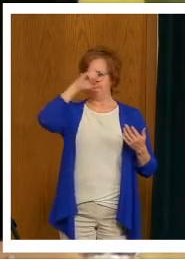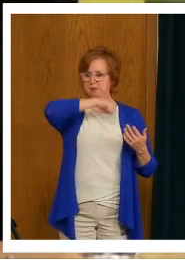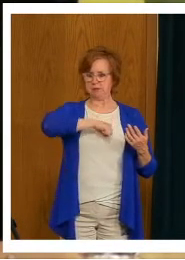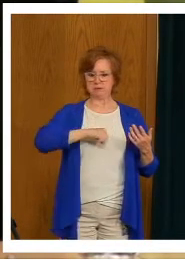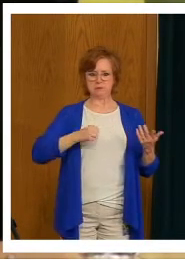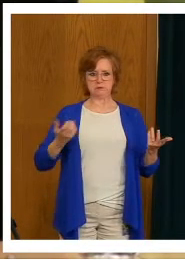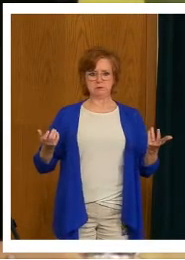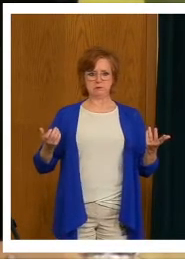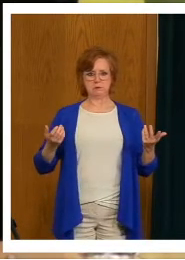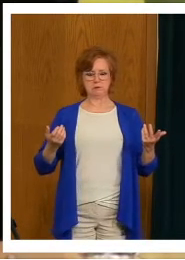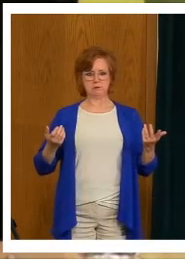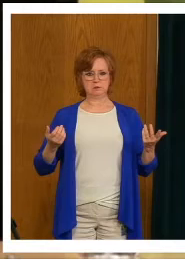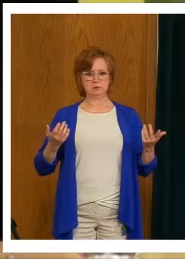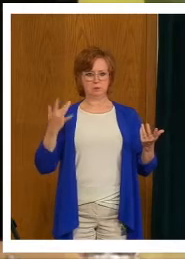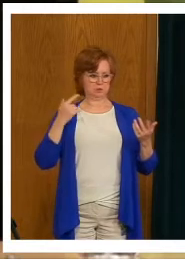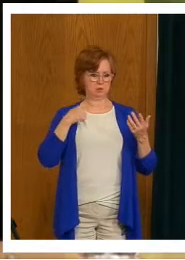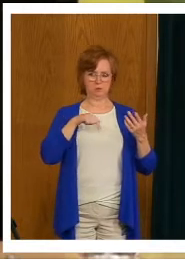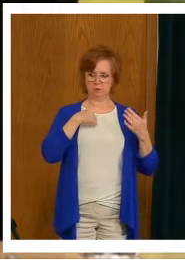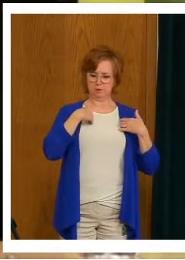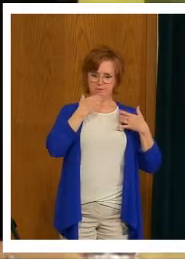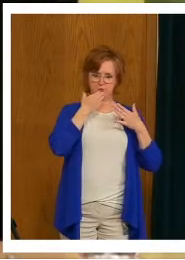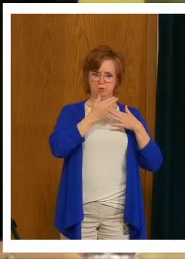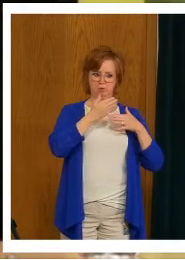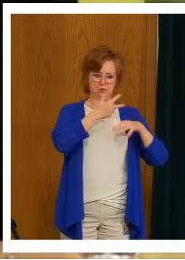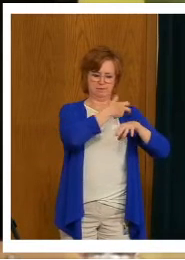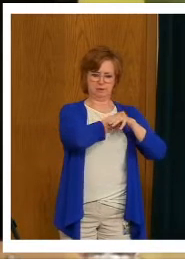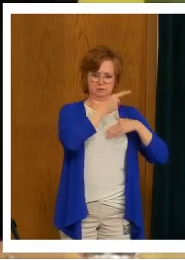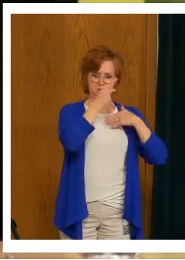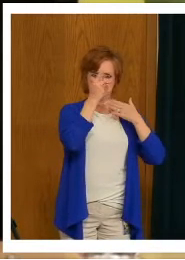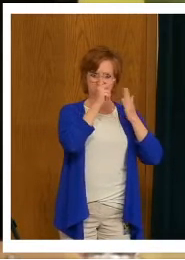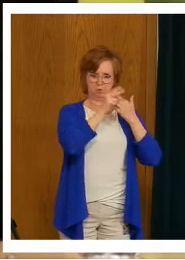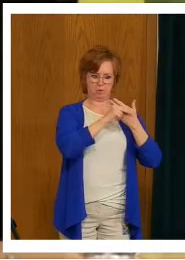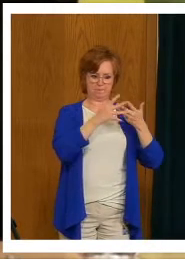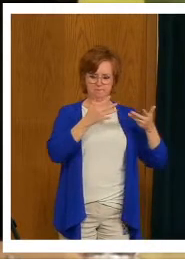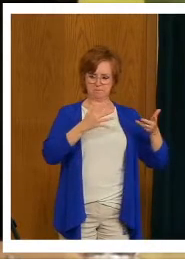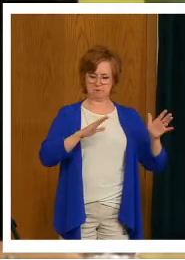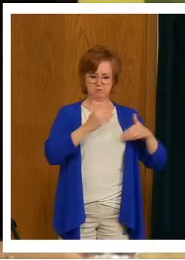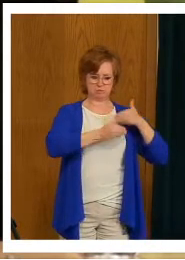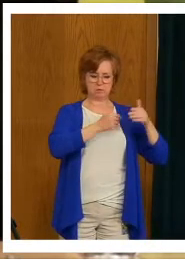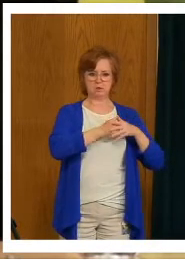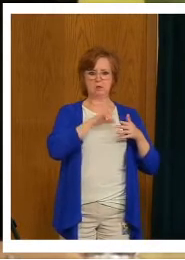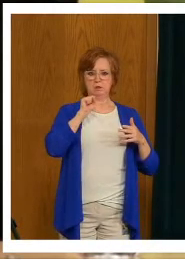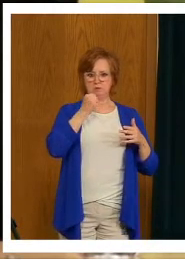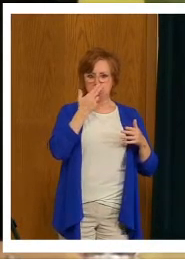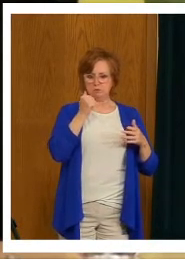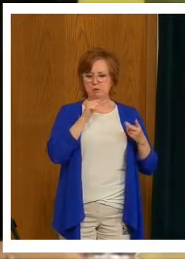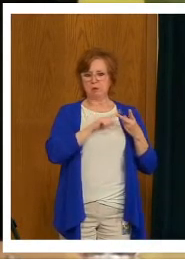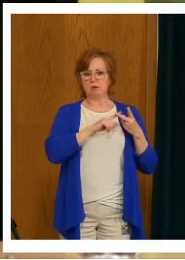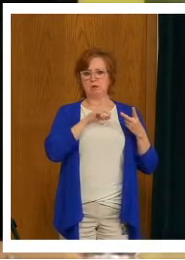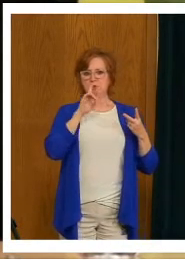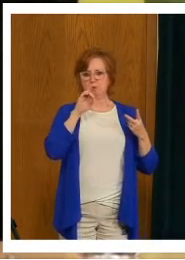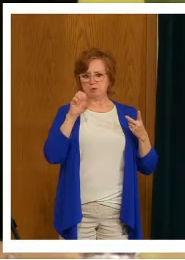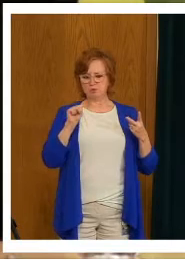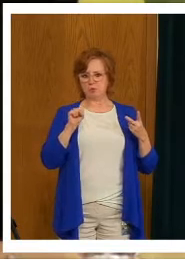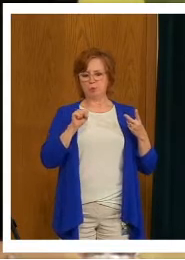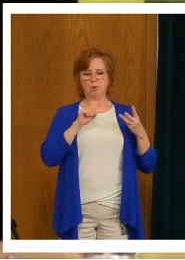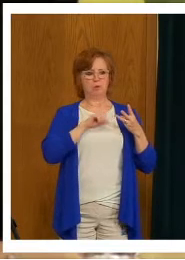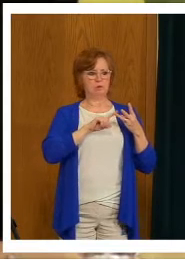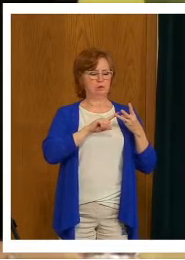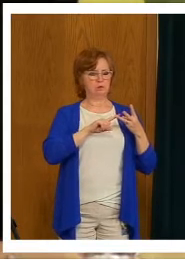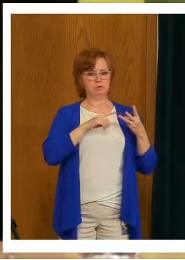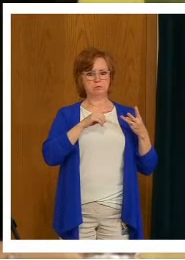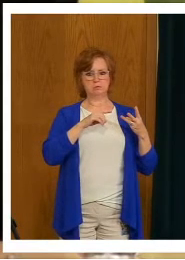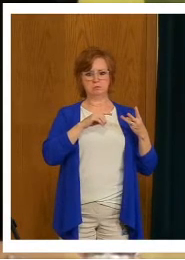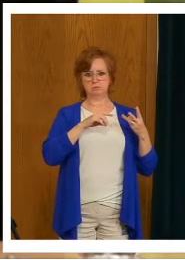ambitious vaccine effort that we have put forward through our SHA, our pharmacies, our